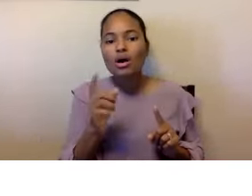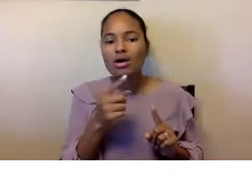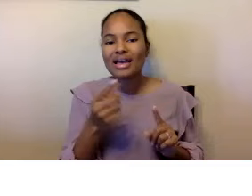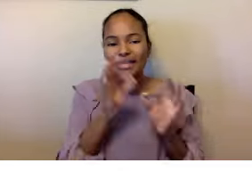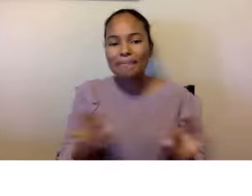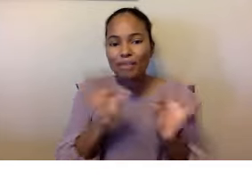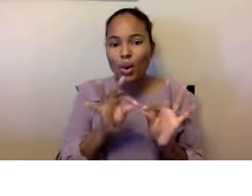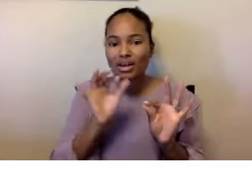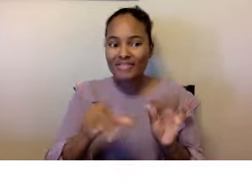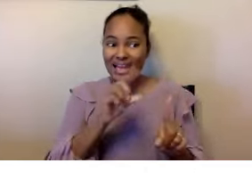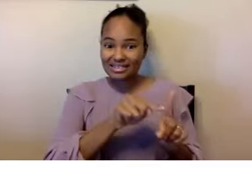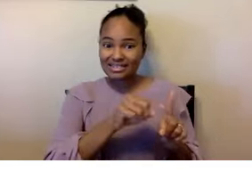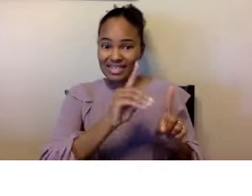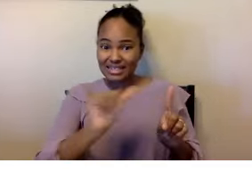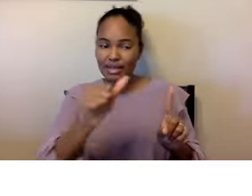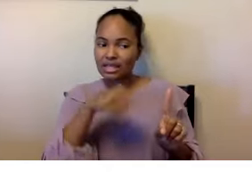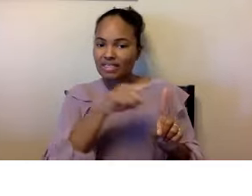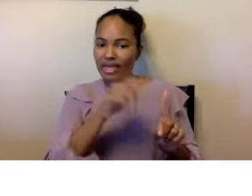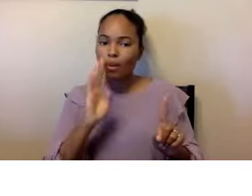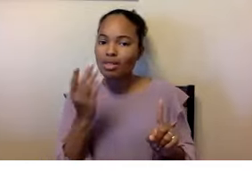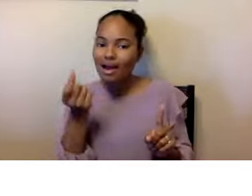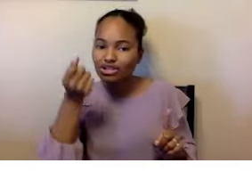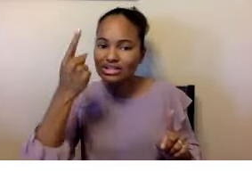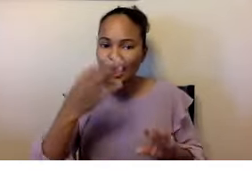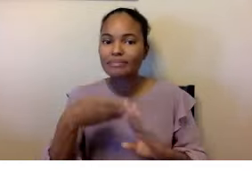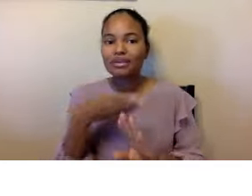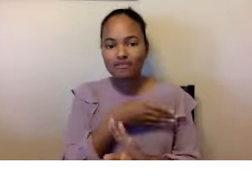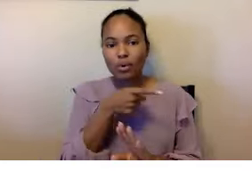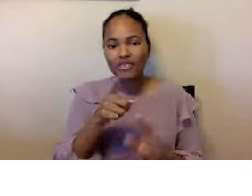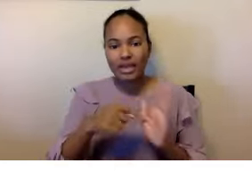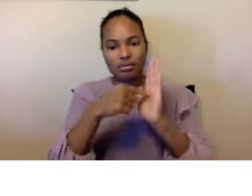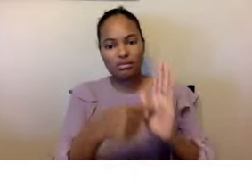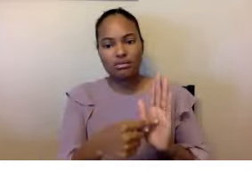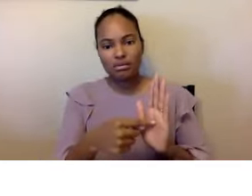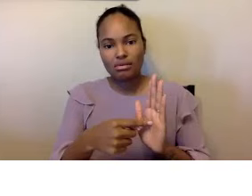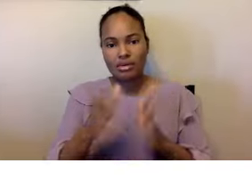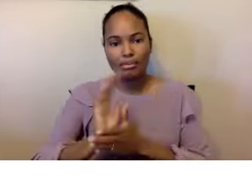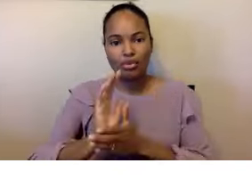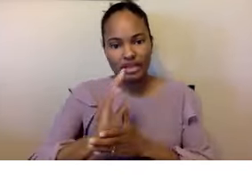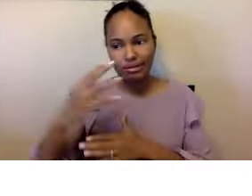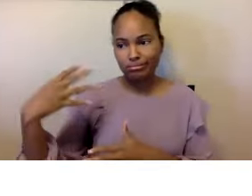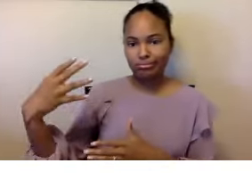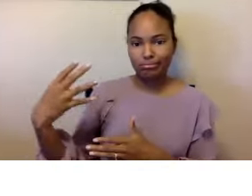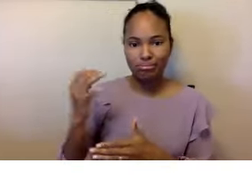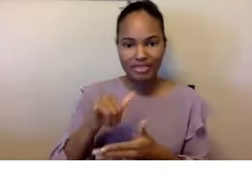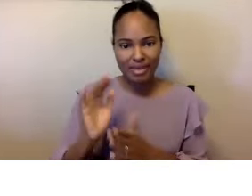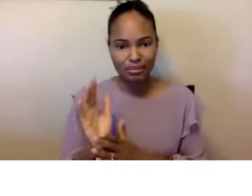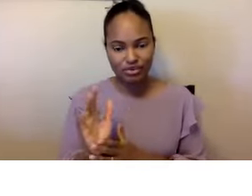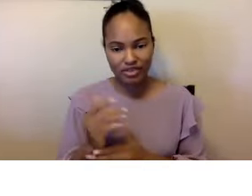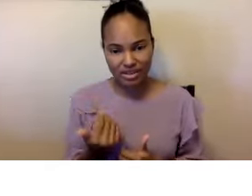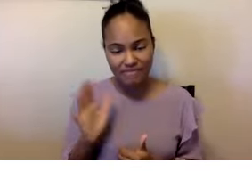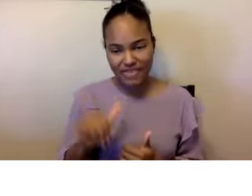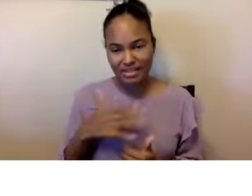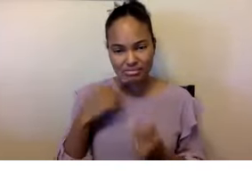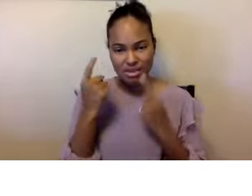it, I think it'll be better for both of us. And that's my thoughts on that.